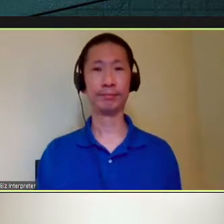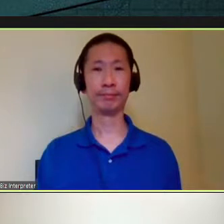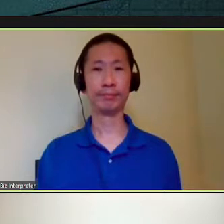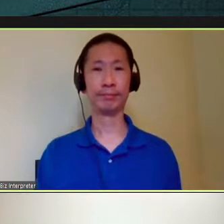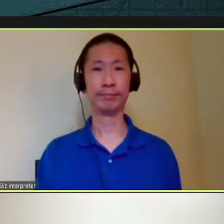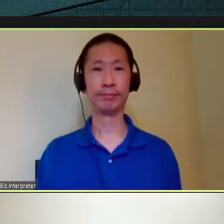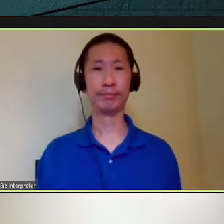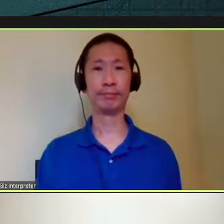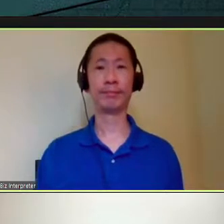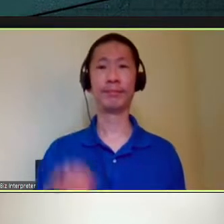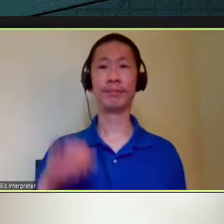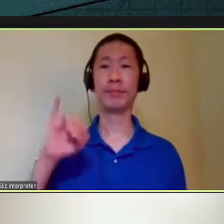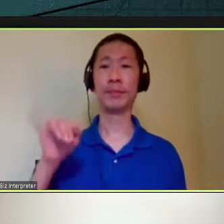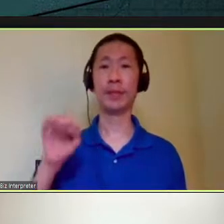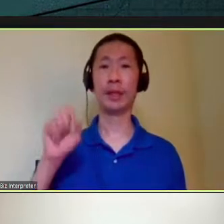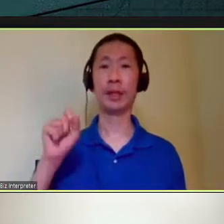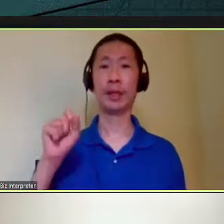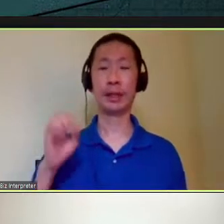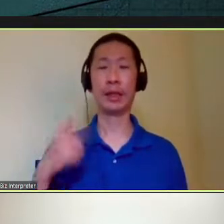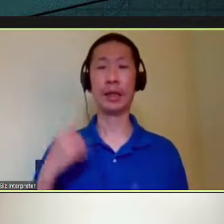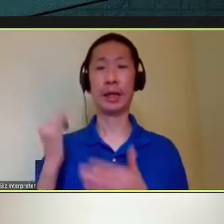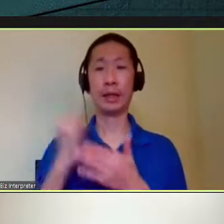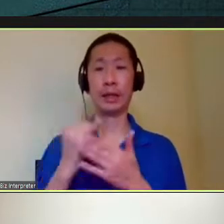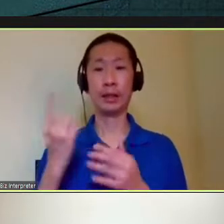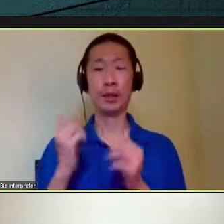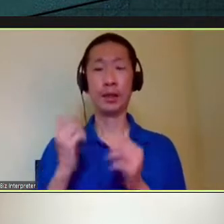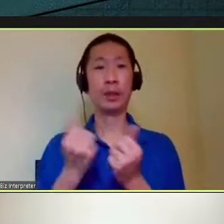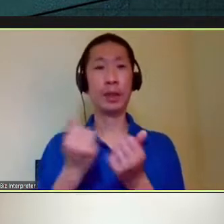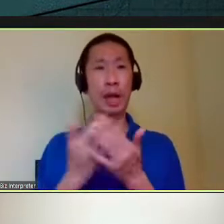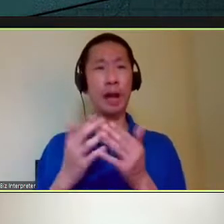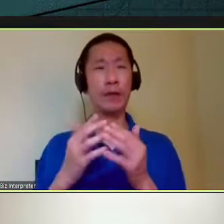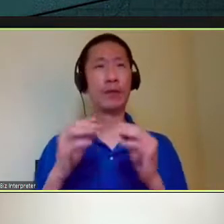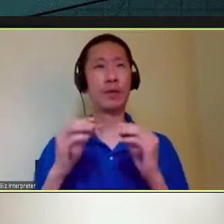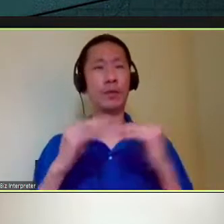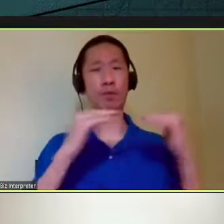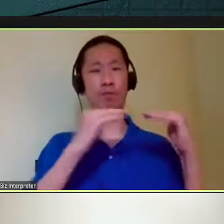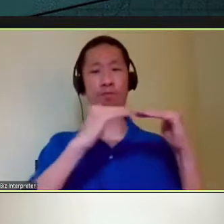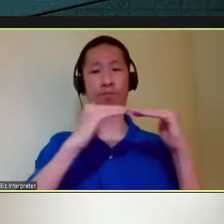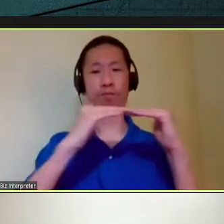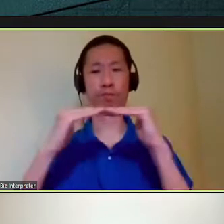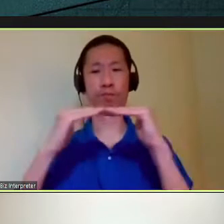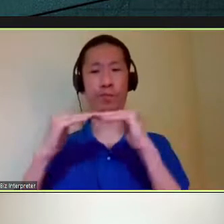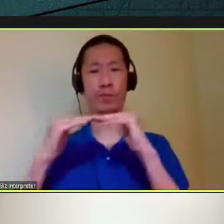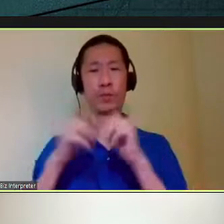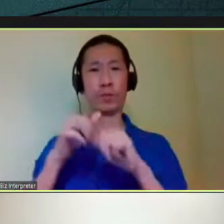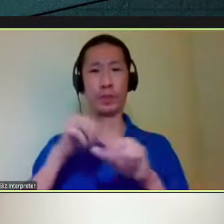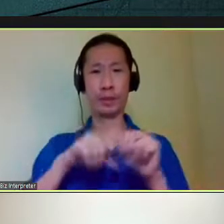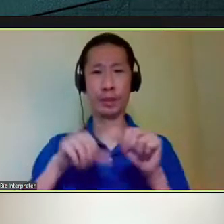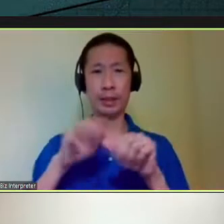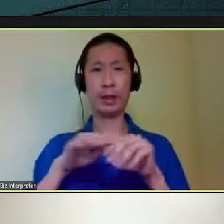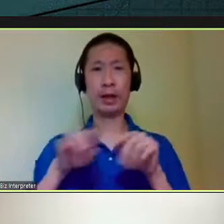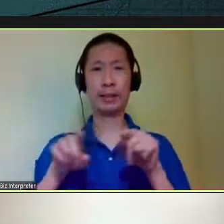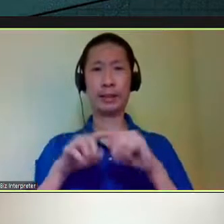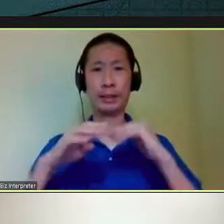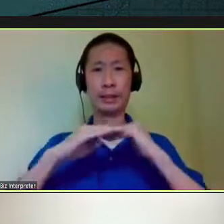I had drawn something with everyone was sort of lateral to each other on the same plane,